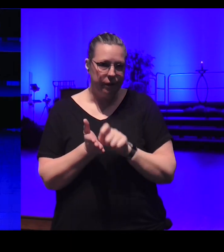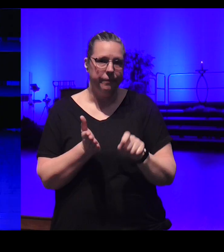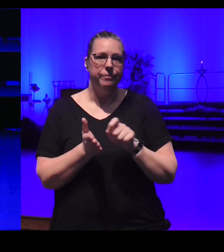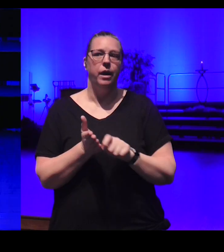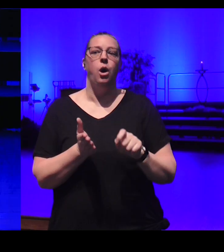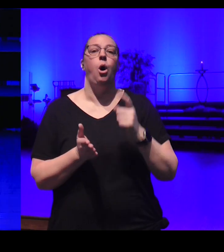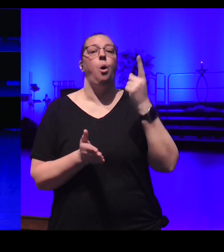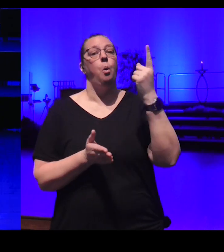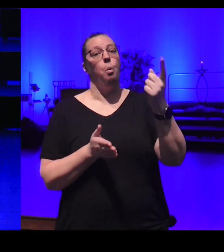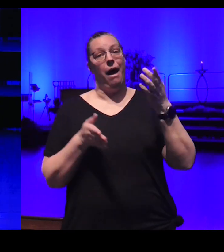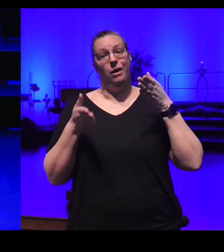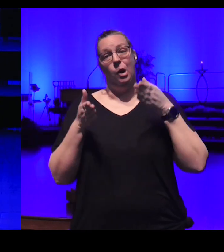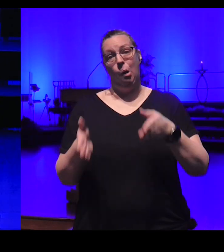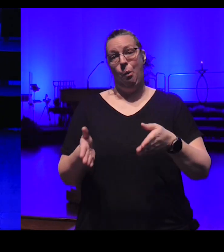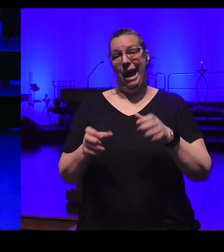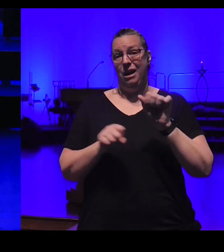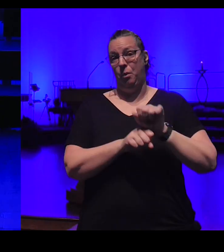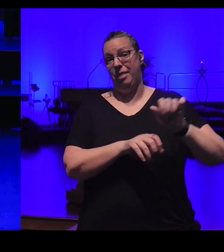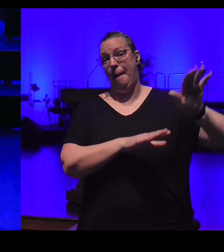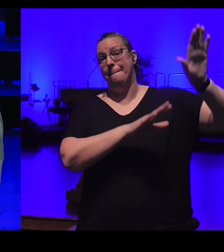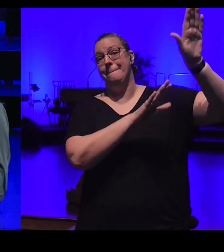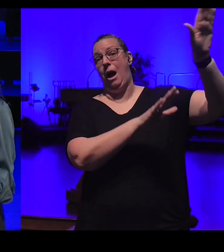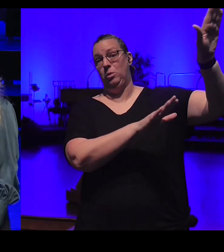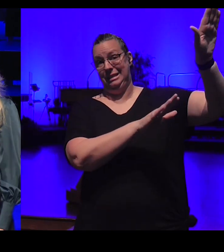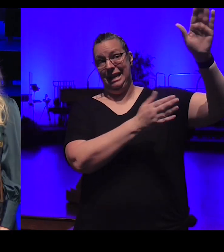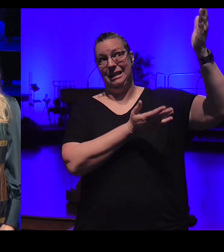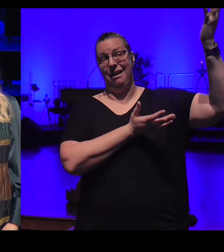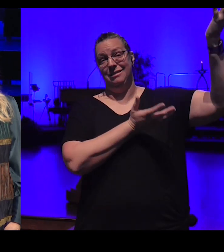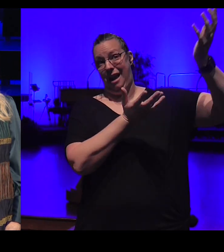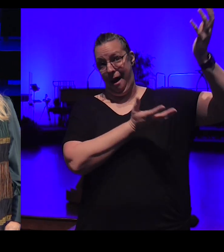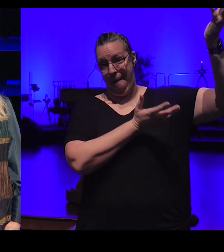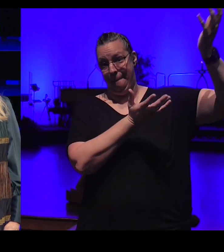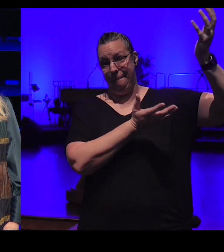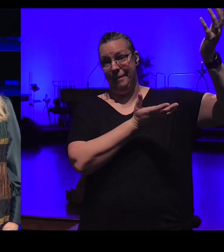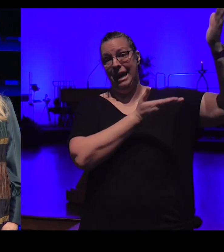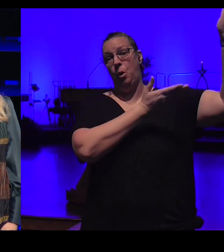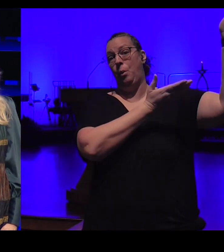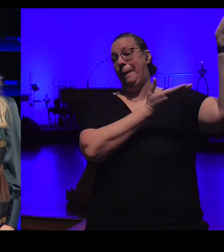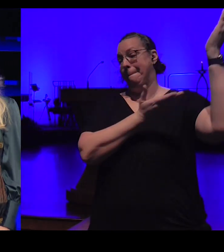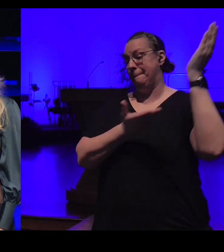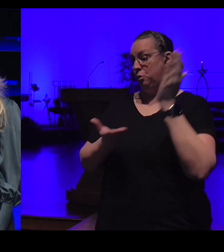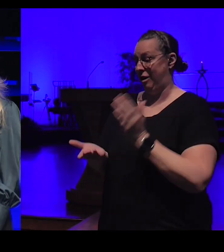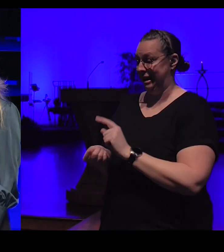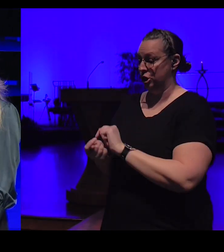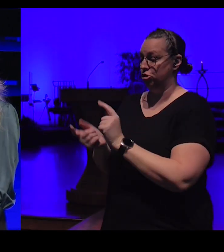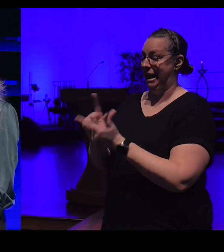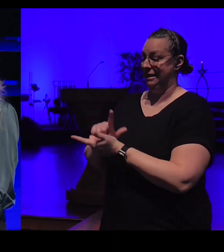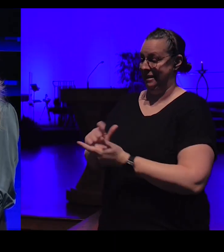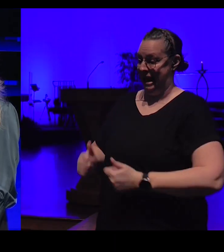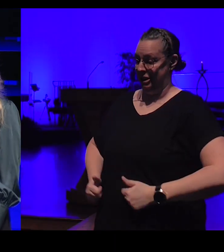we bring the mountaintop communion and translate it into daily life is